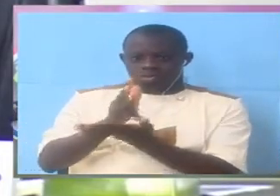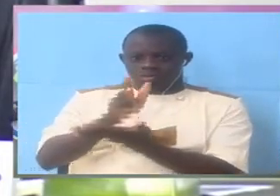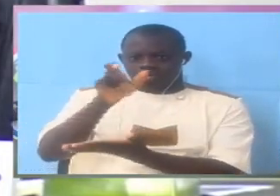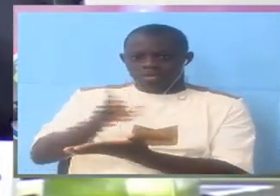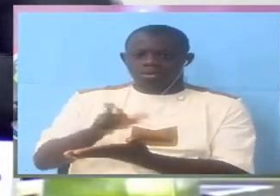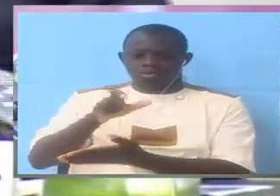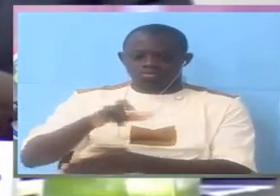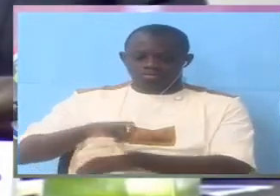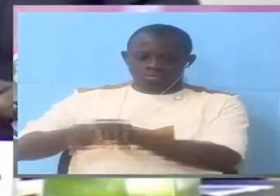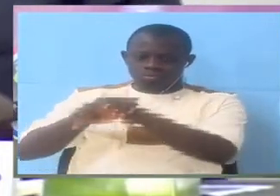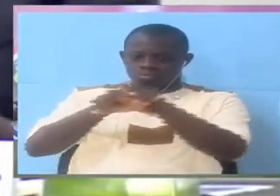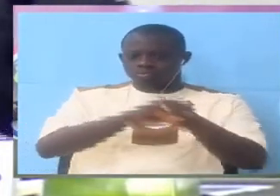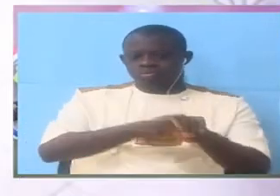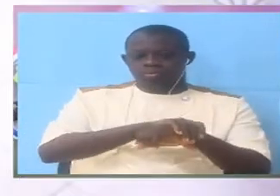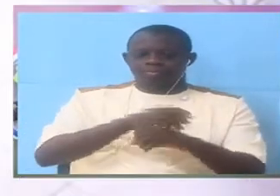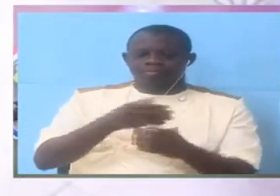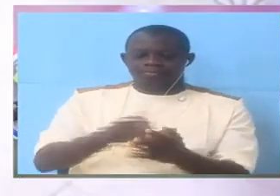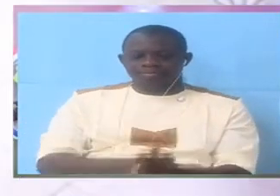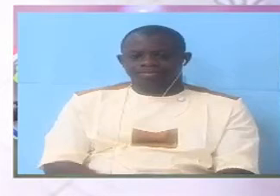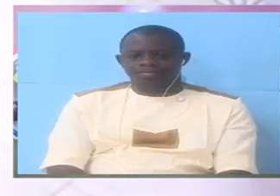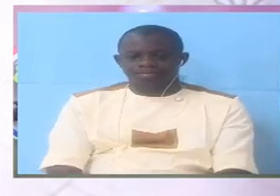please? Thank you.